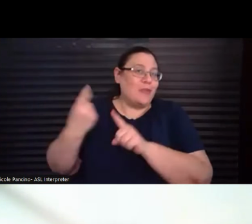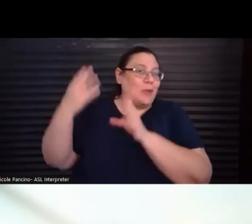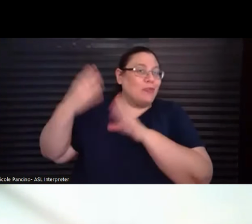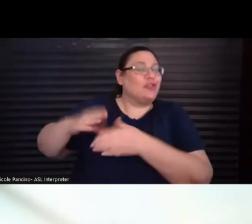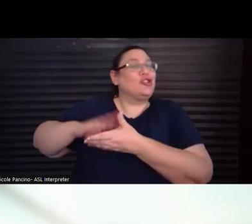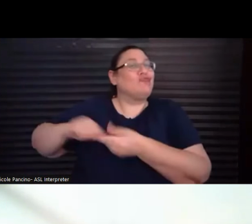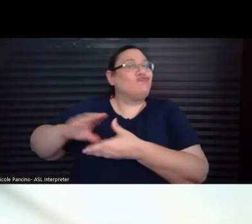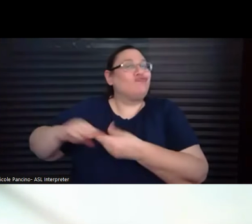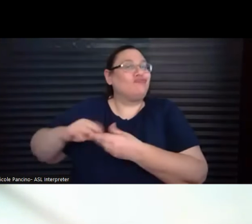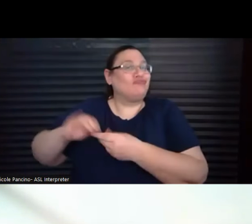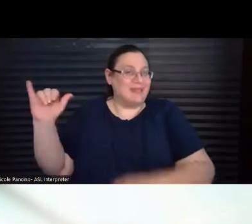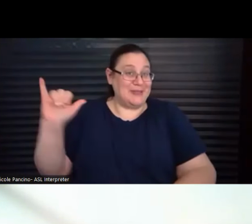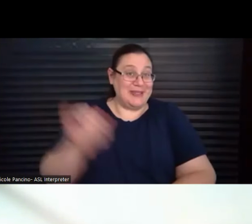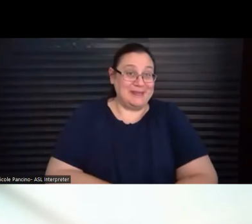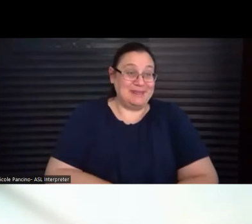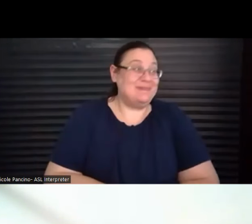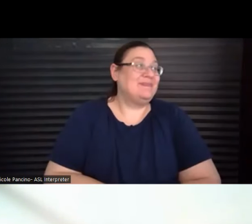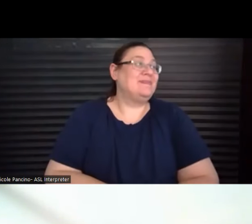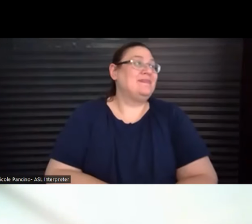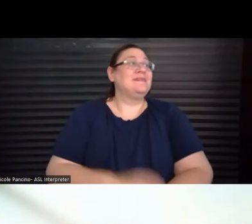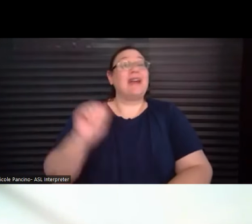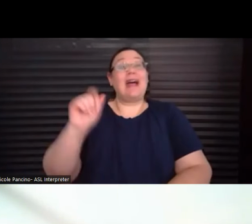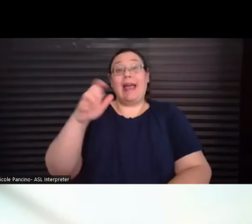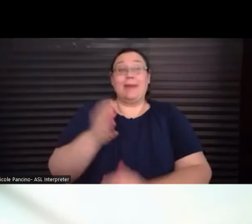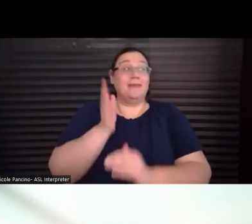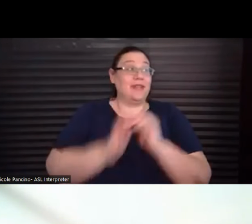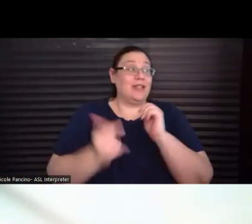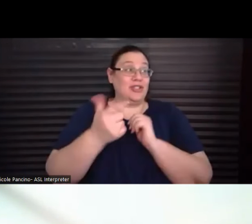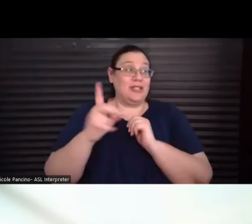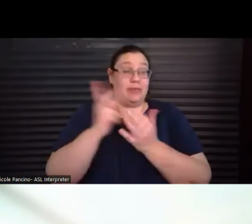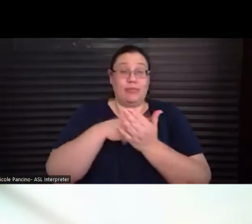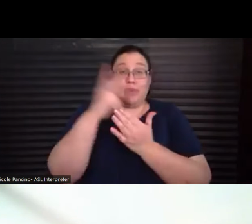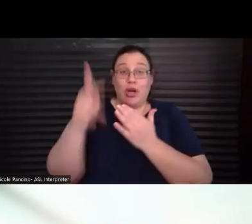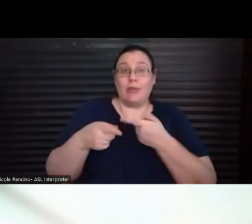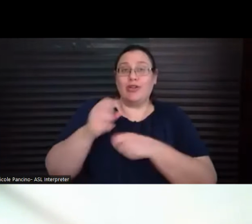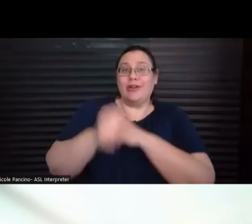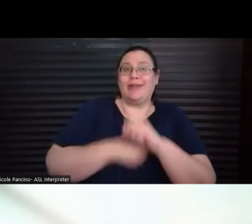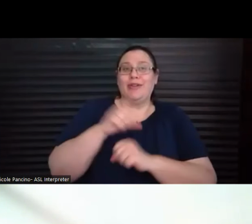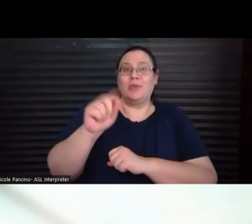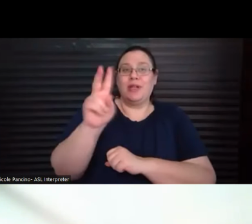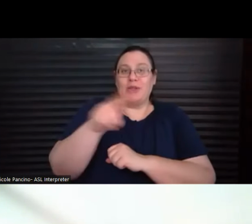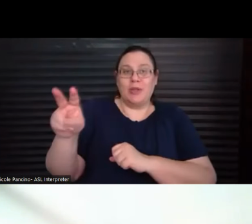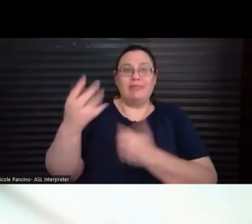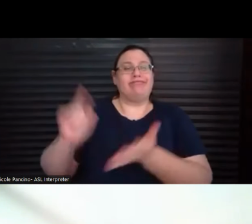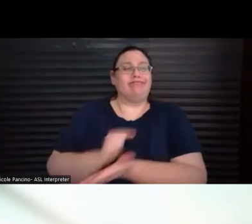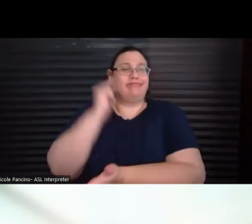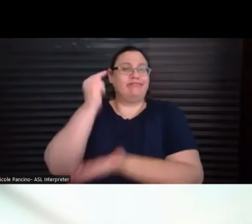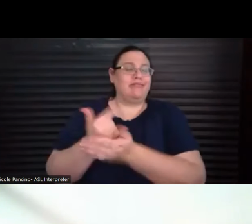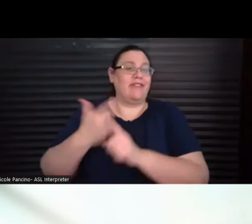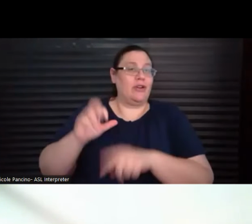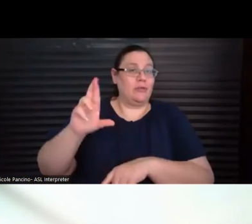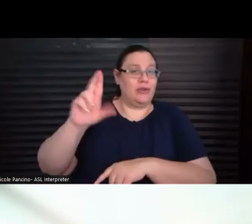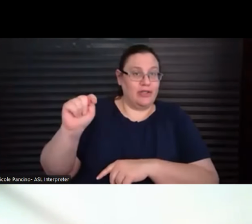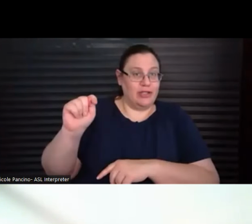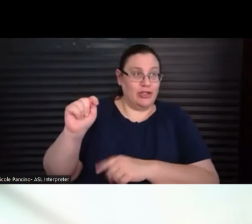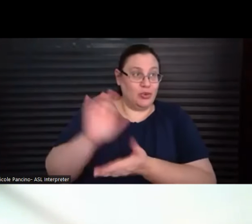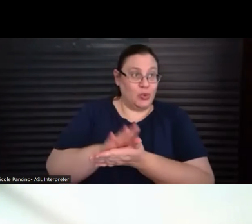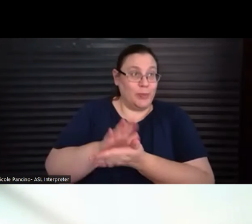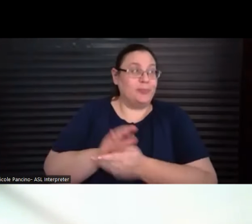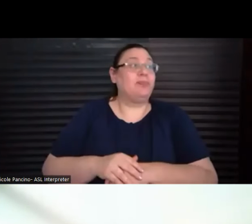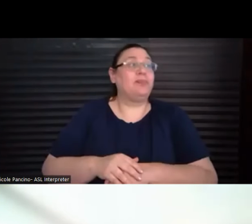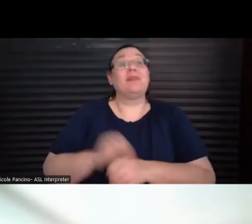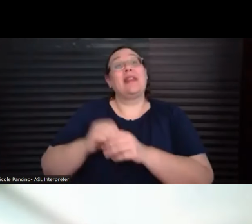well. So Adam finished the GGD program in 2022, and he graduated from River Terrace. While in the program, he explored